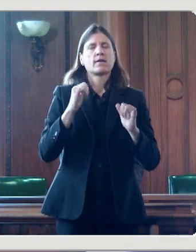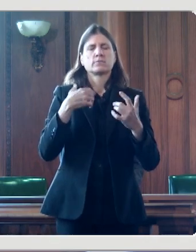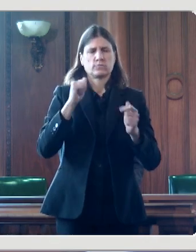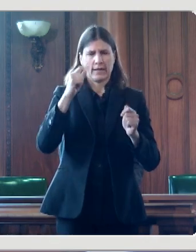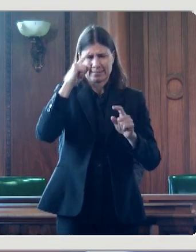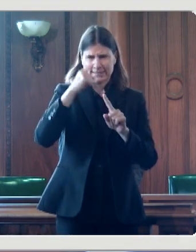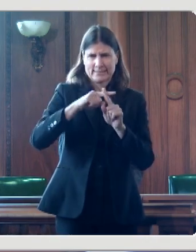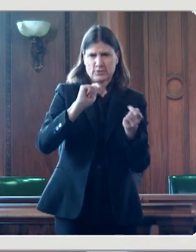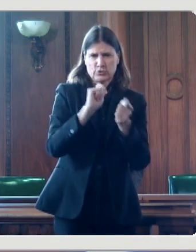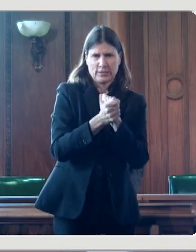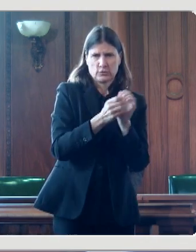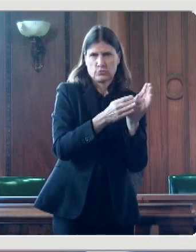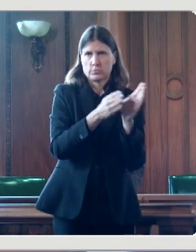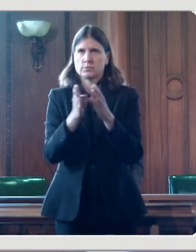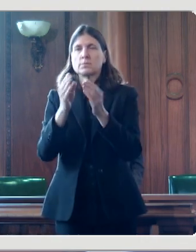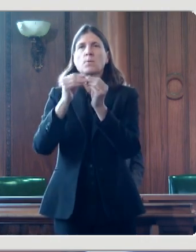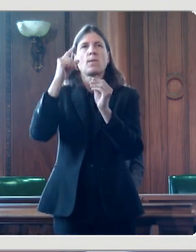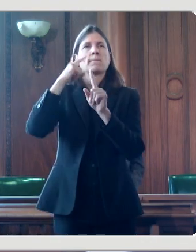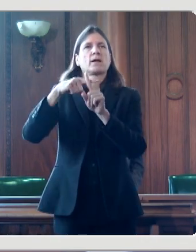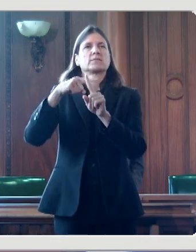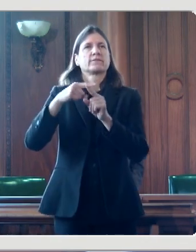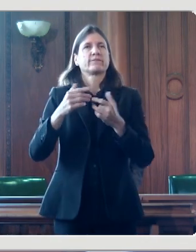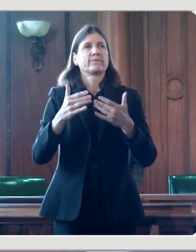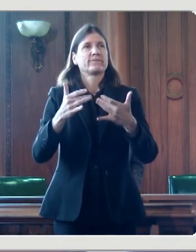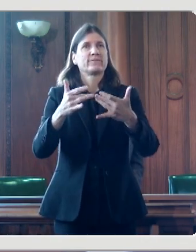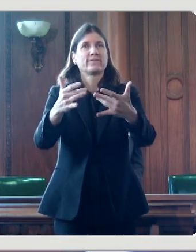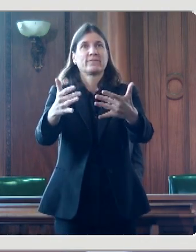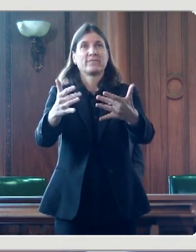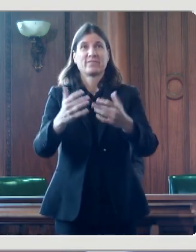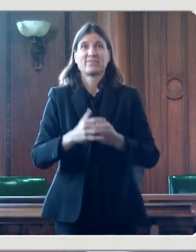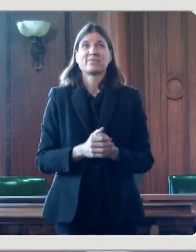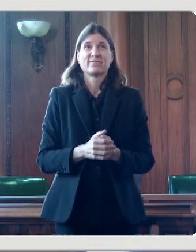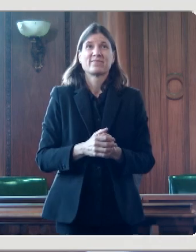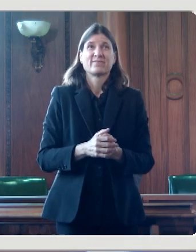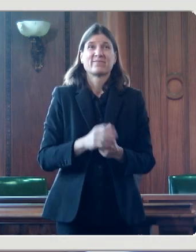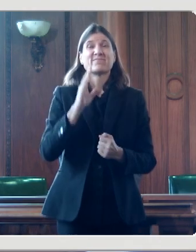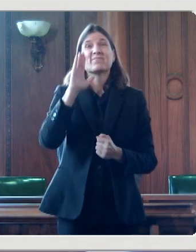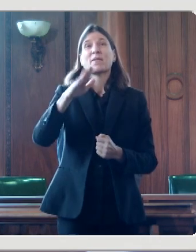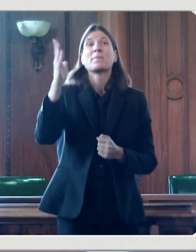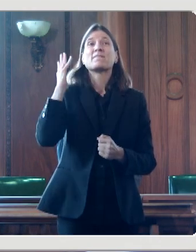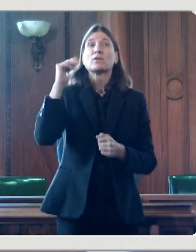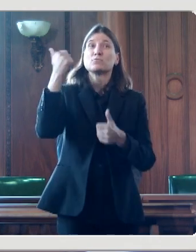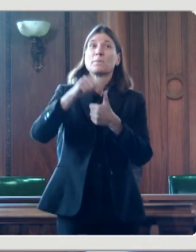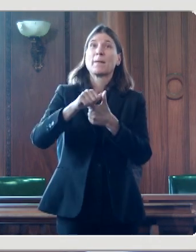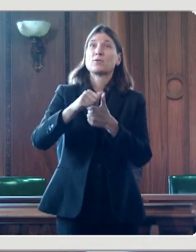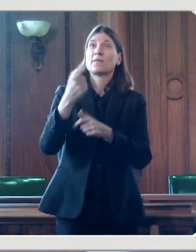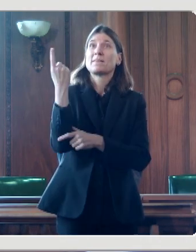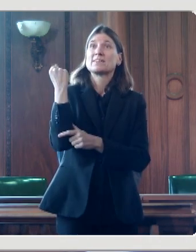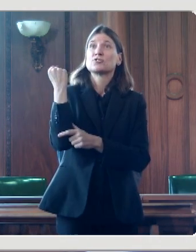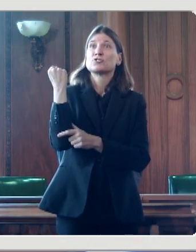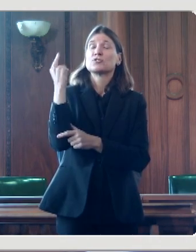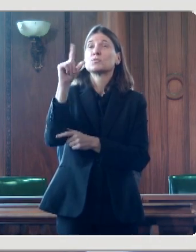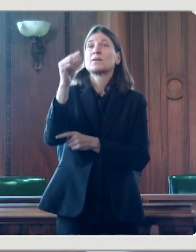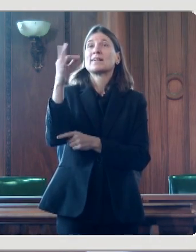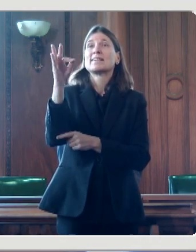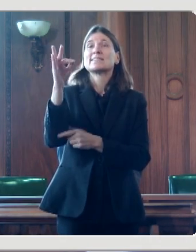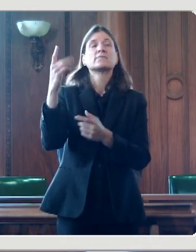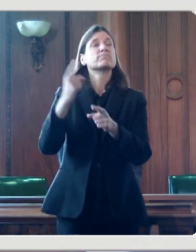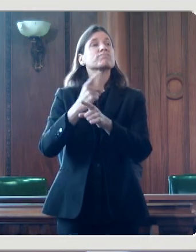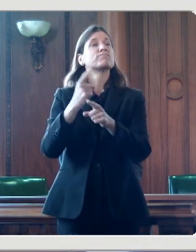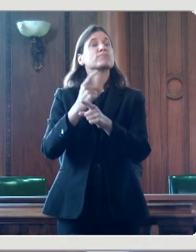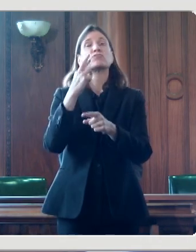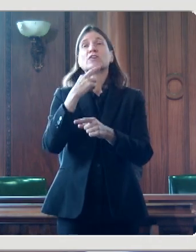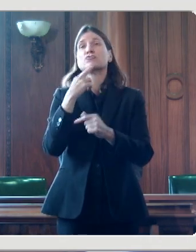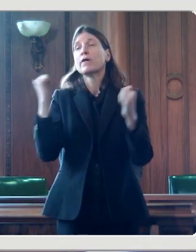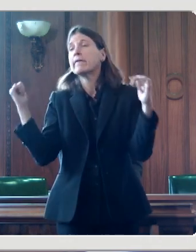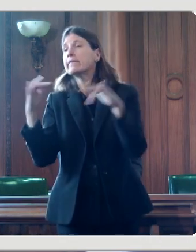safe to say that we can all agree that the old normal, the one we knew in 2019, is gone. It's going to take many